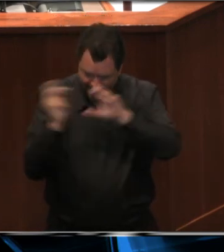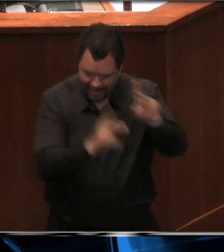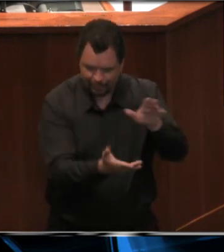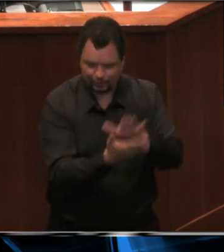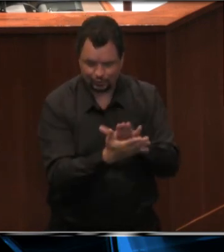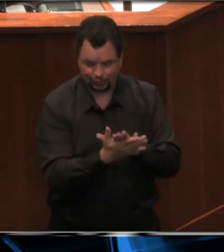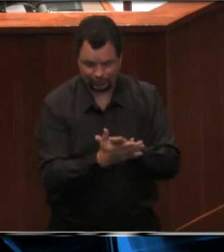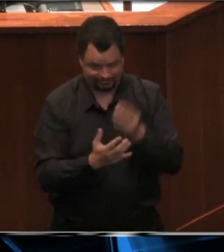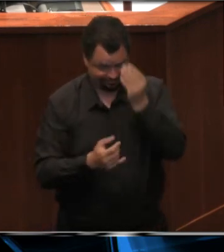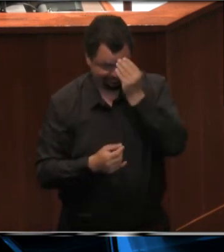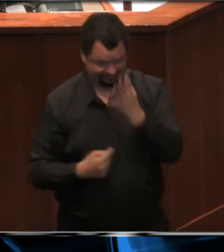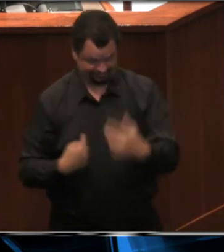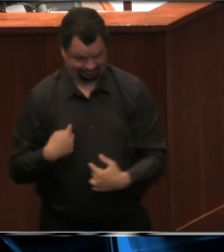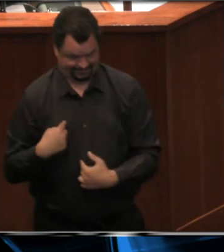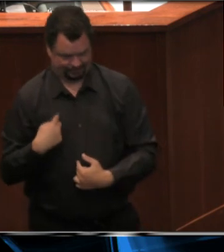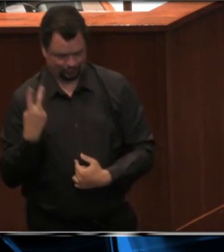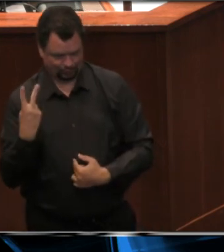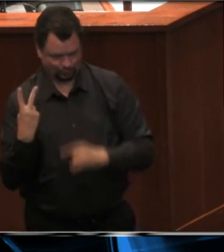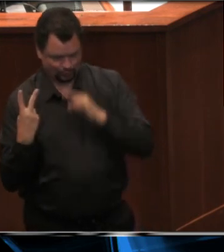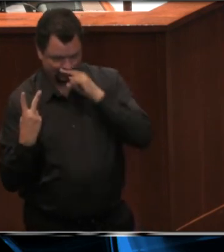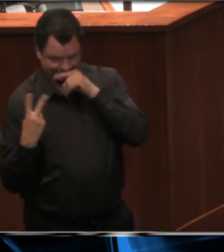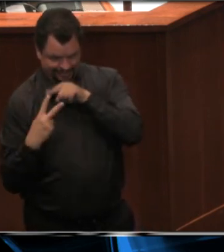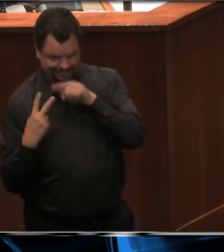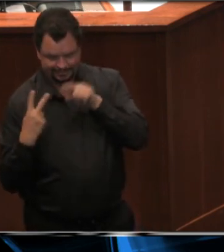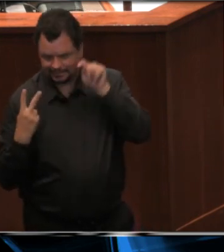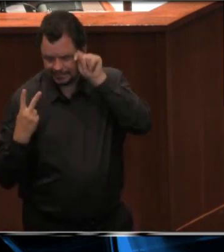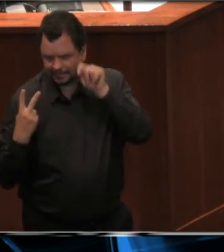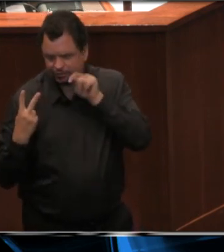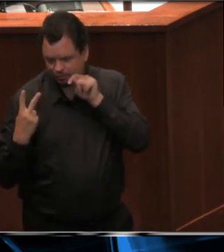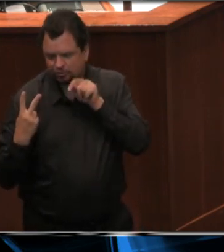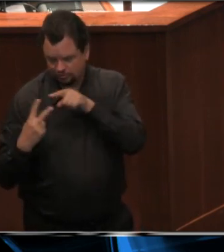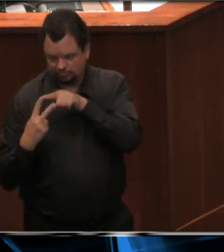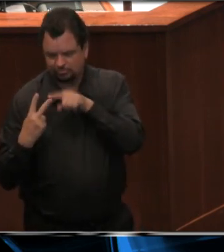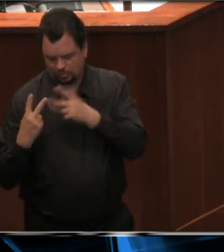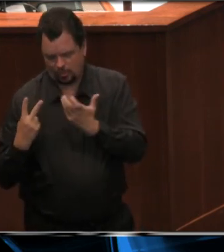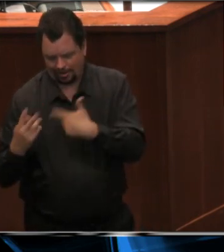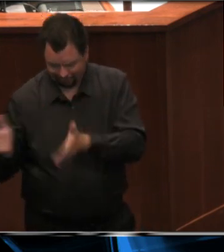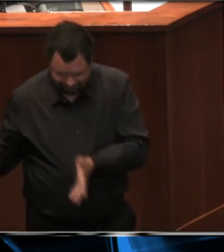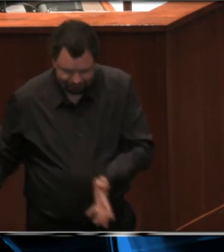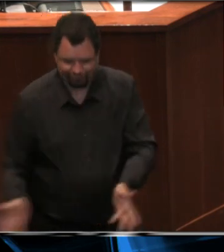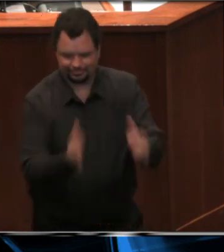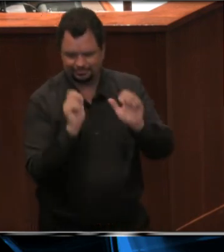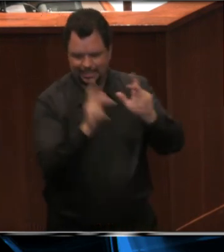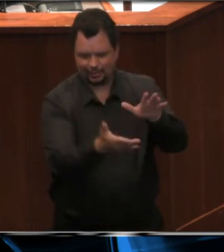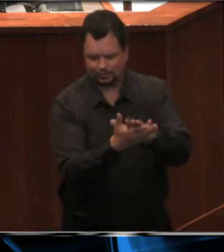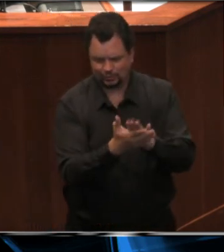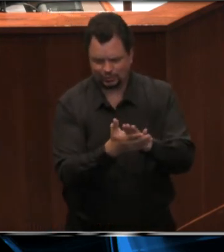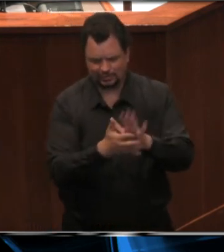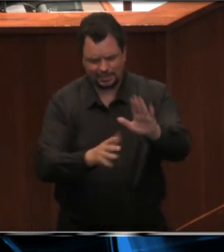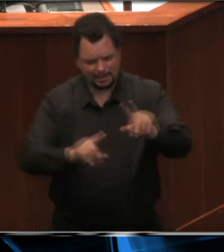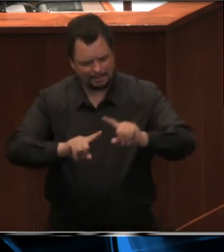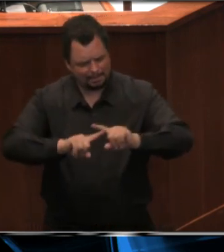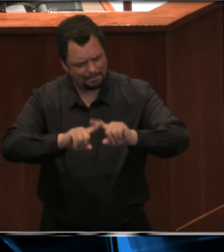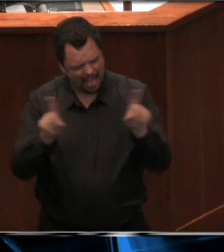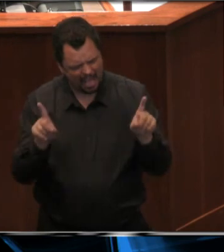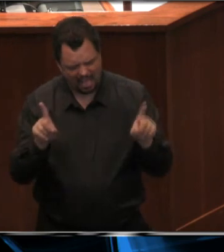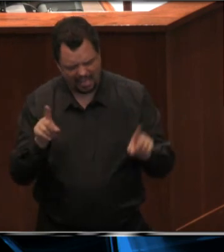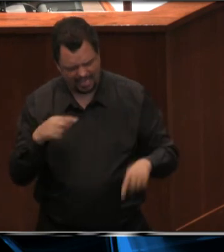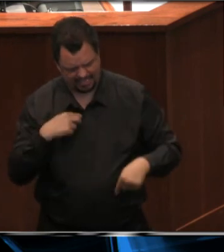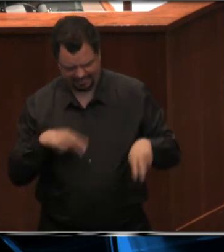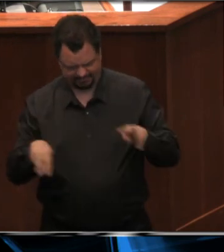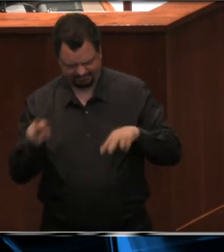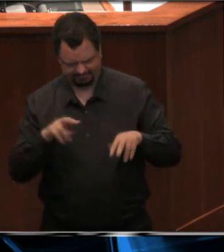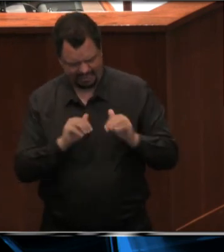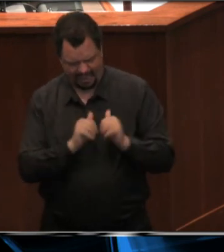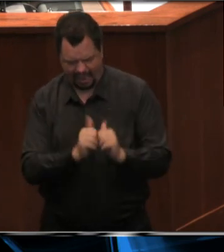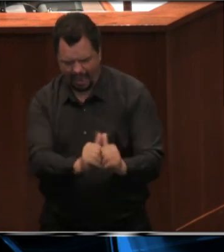them to be back in classrooms with their teachers and their peers. However, I cannot see how the proposed plan is safe. I'm especially concerned with the length of class